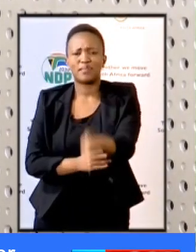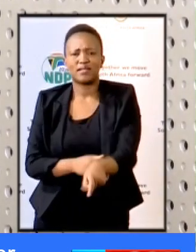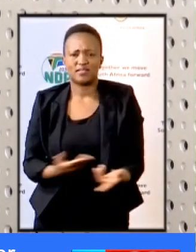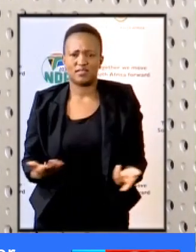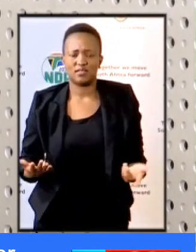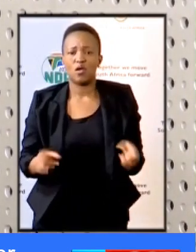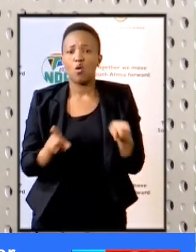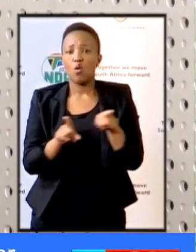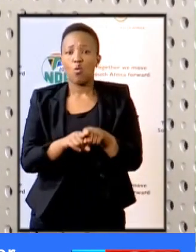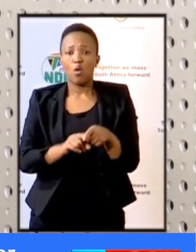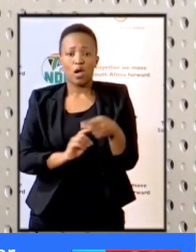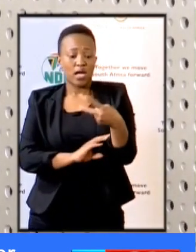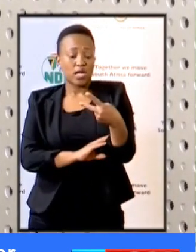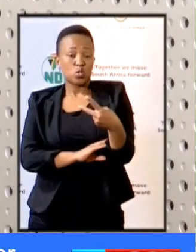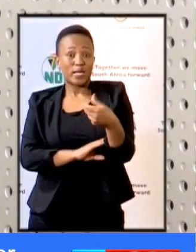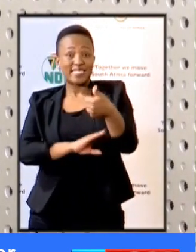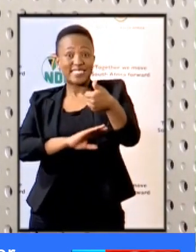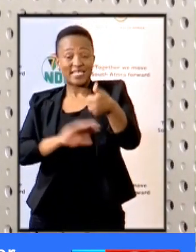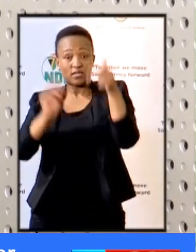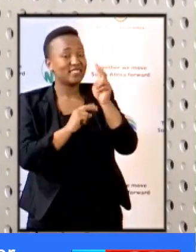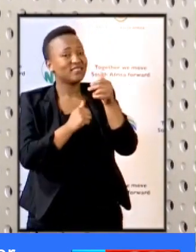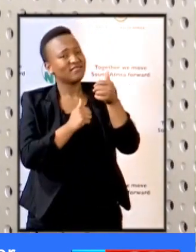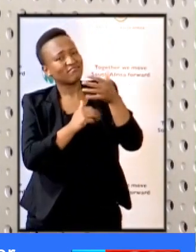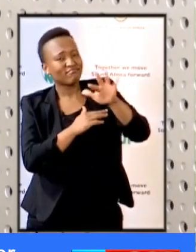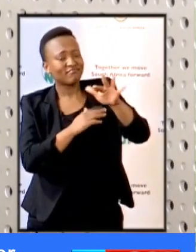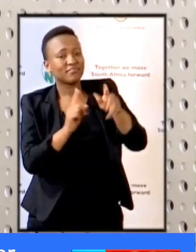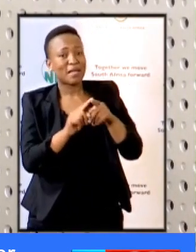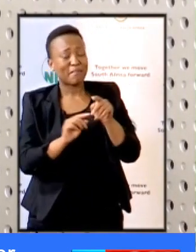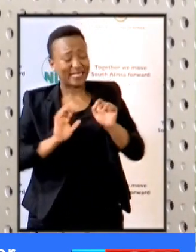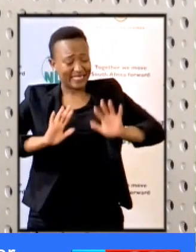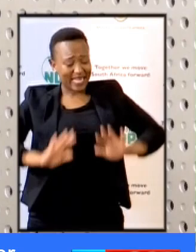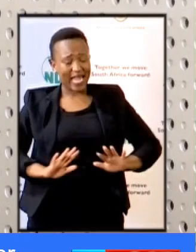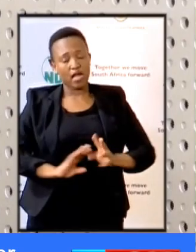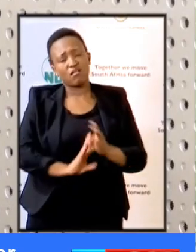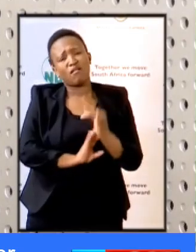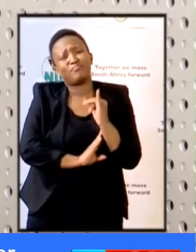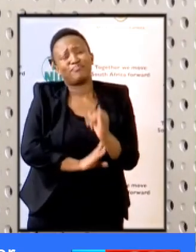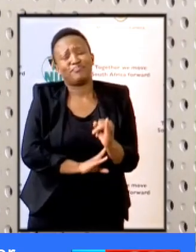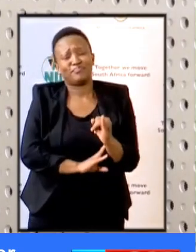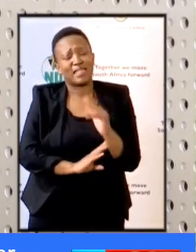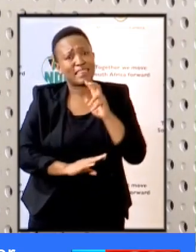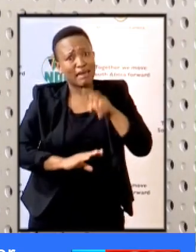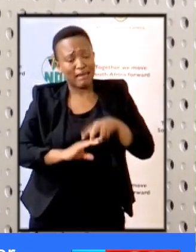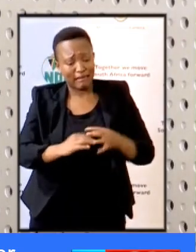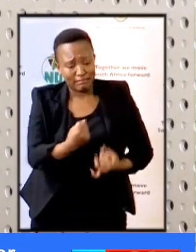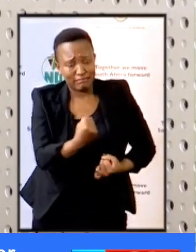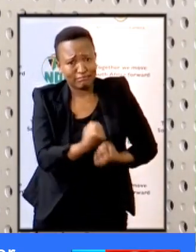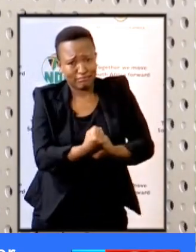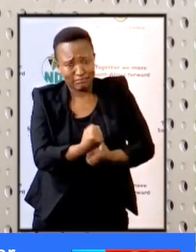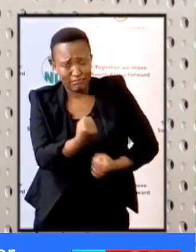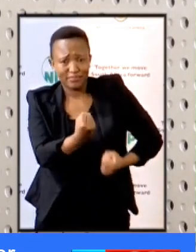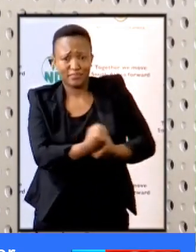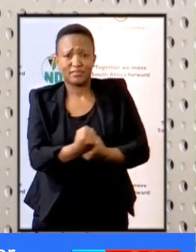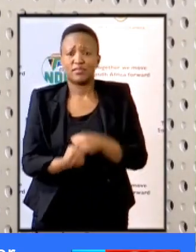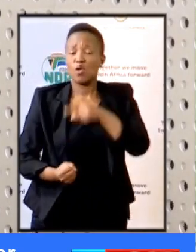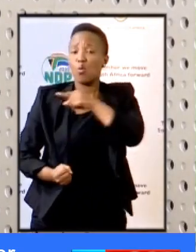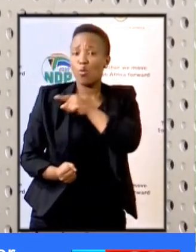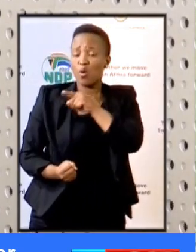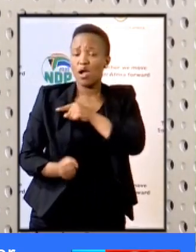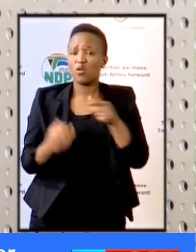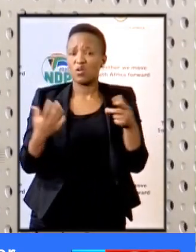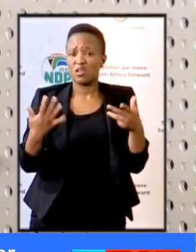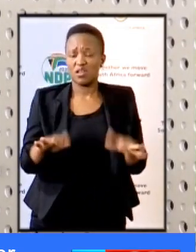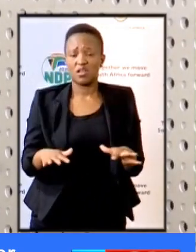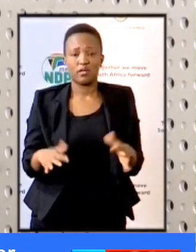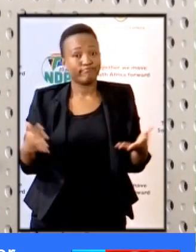that but 10 are really in a bad situation. They need assistance. That's what we'll be working on. Because we inherited